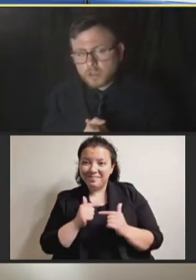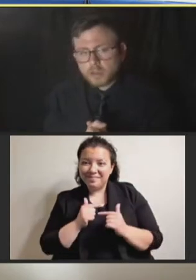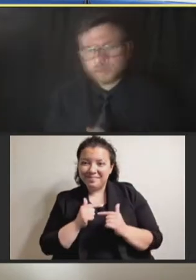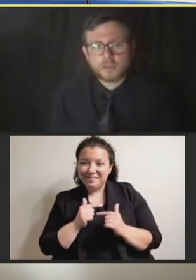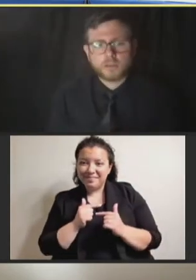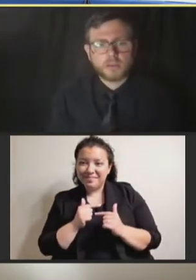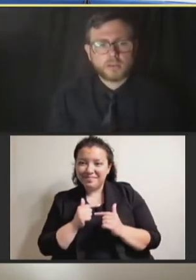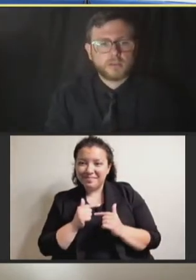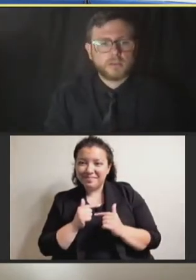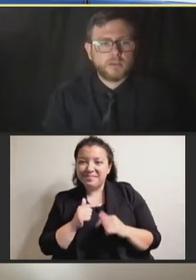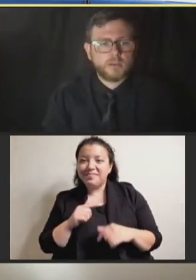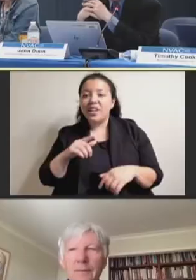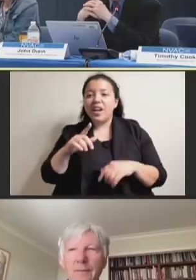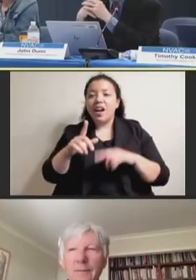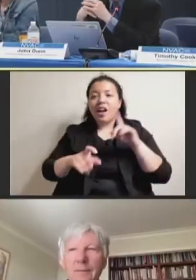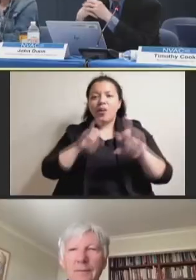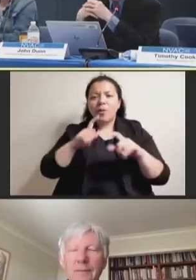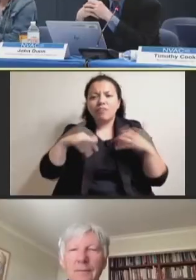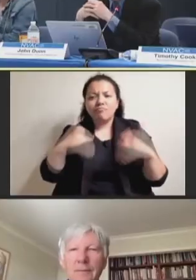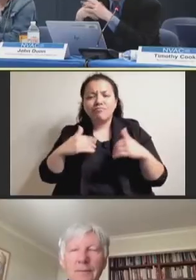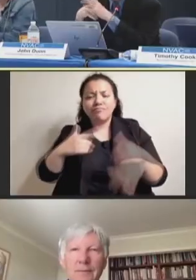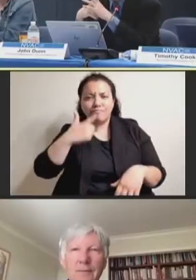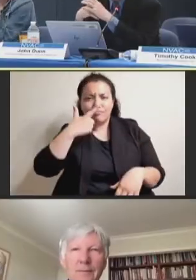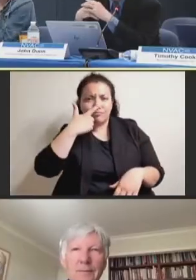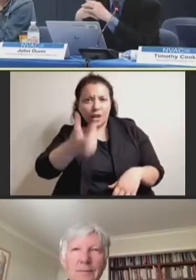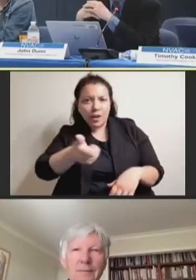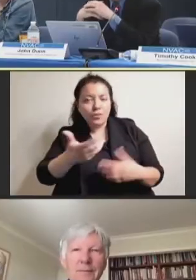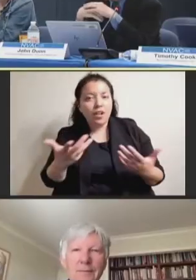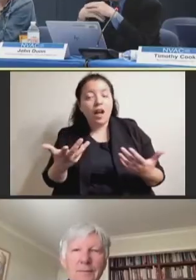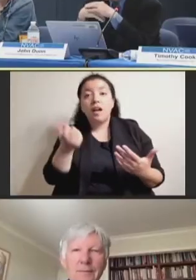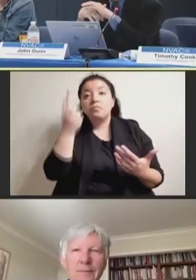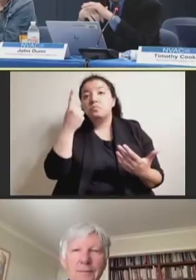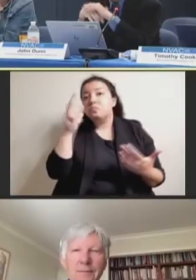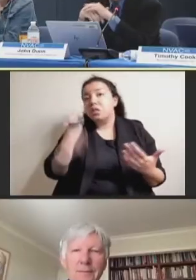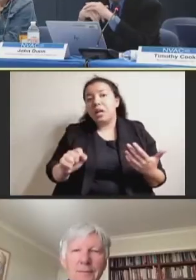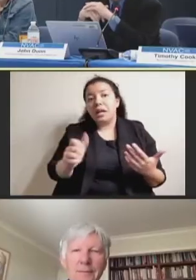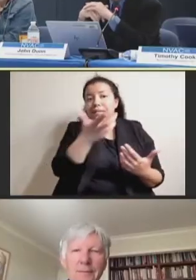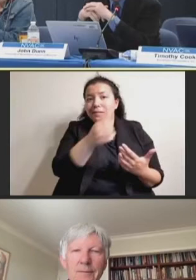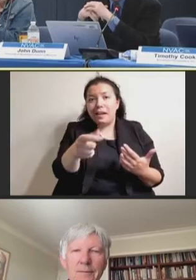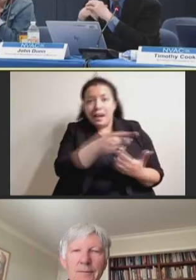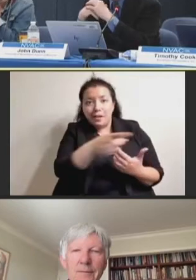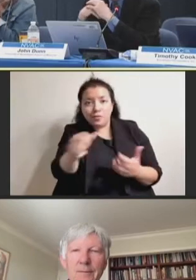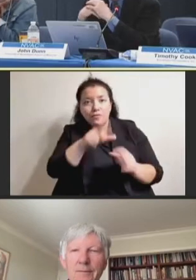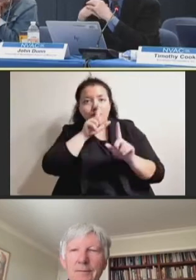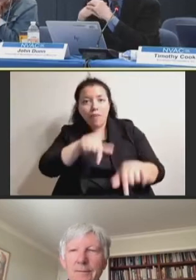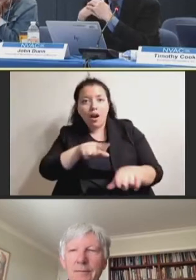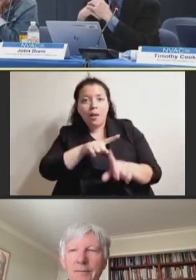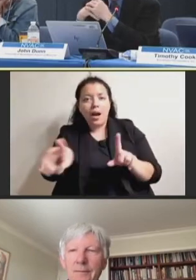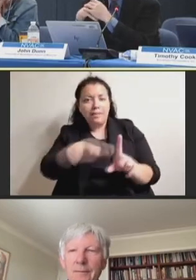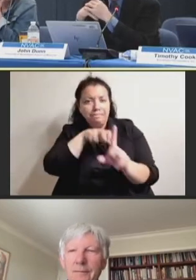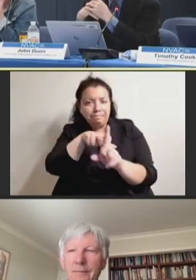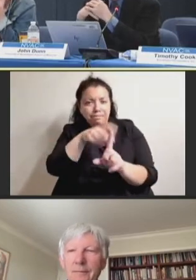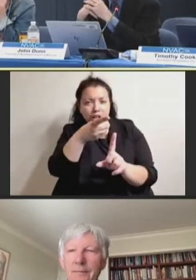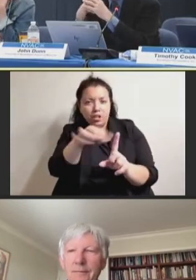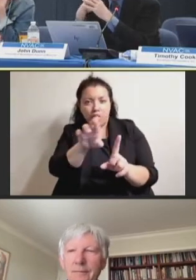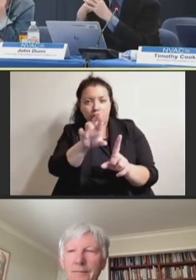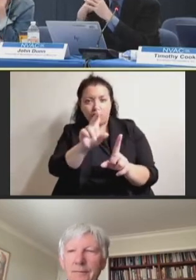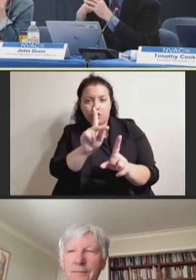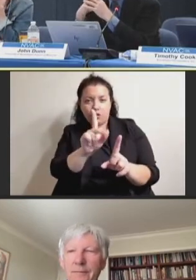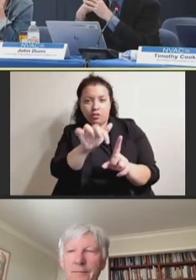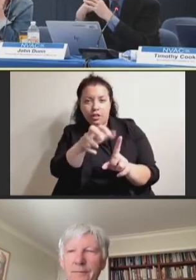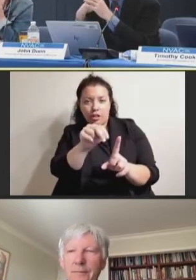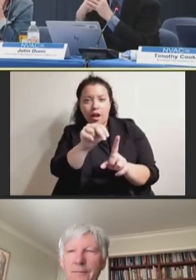This question, it can go to any of you. It's probably most pertinent to Dr. Klein. I was wondering